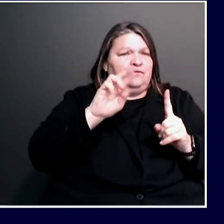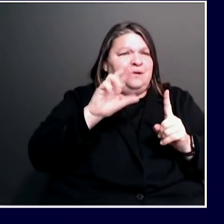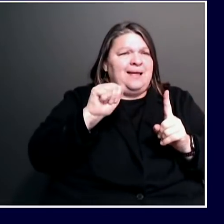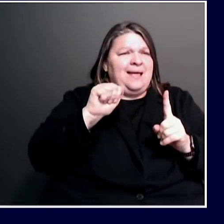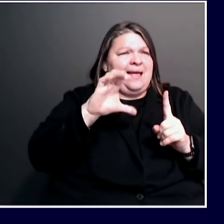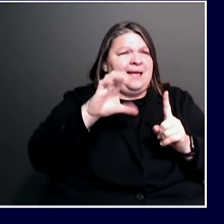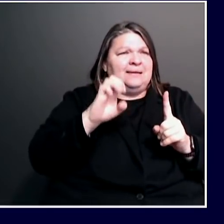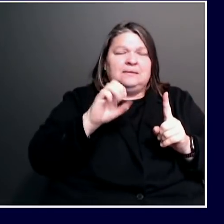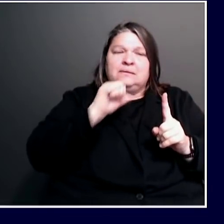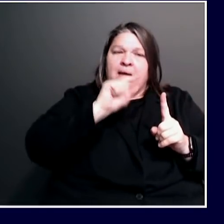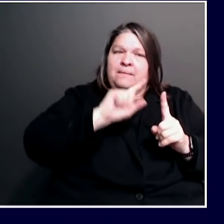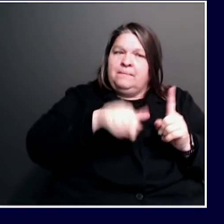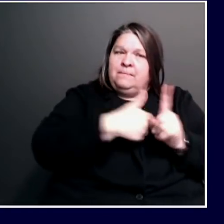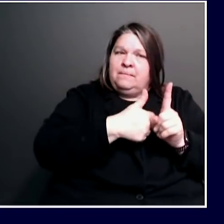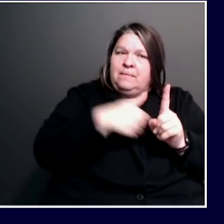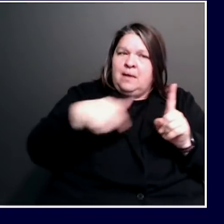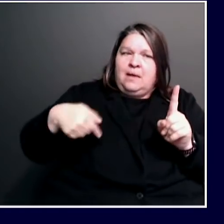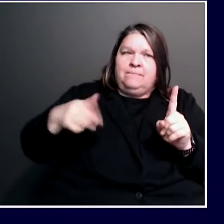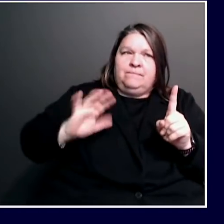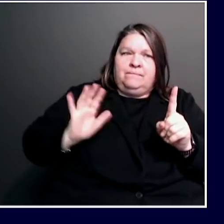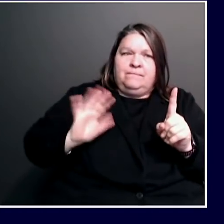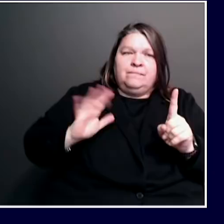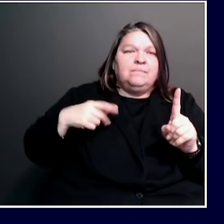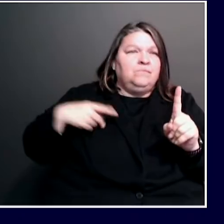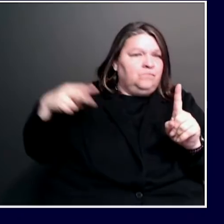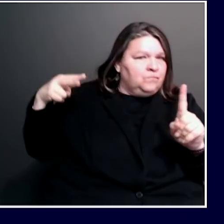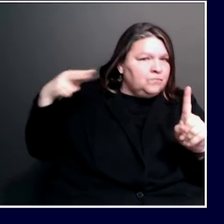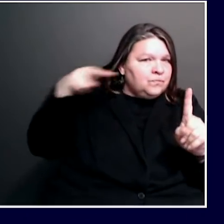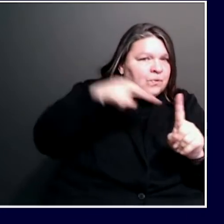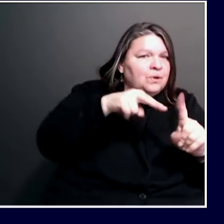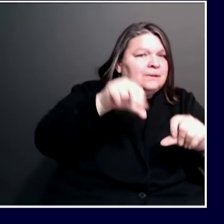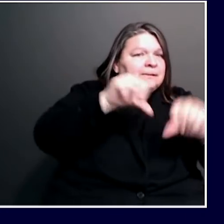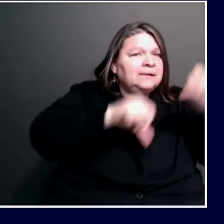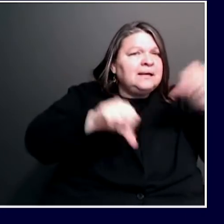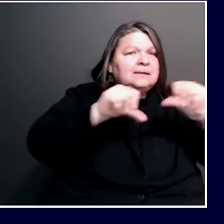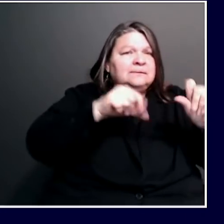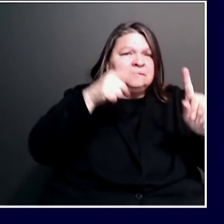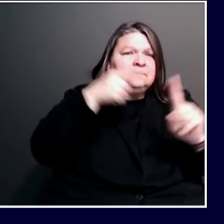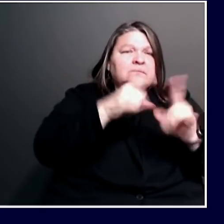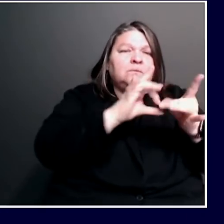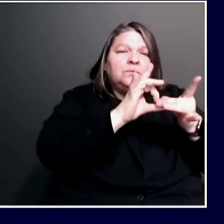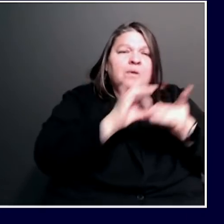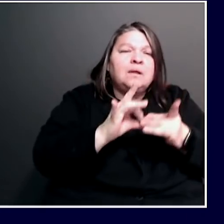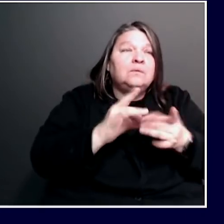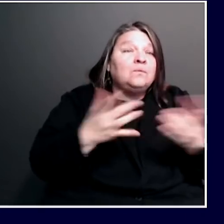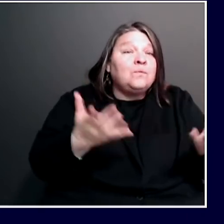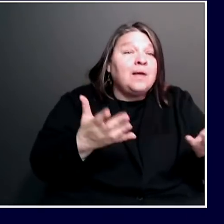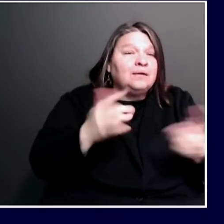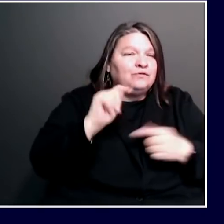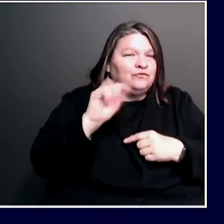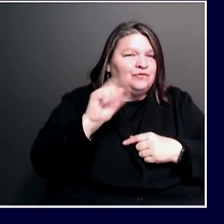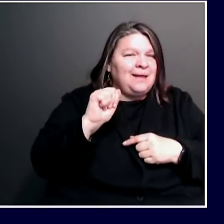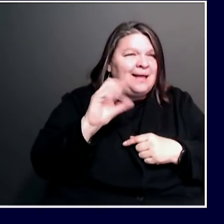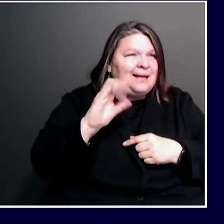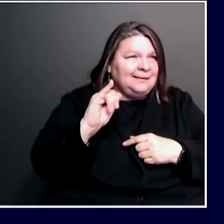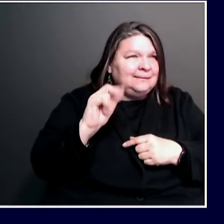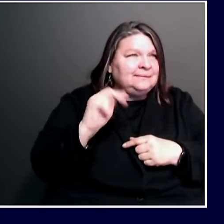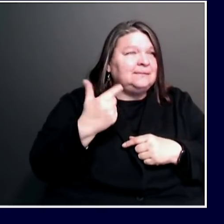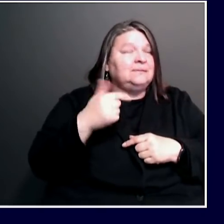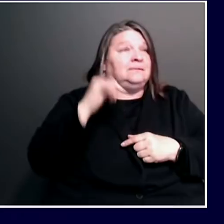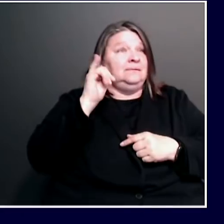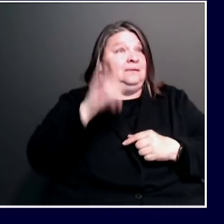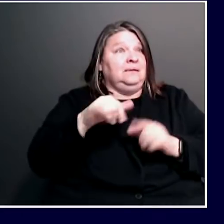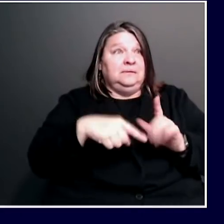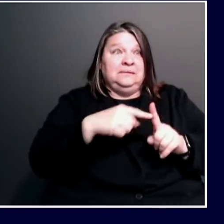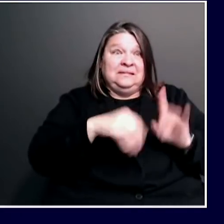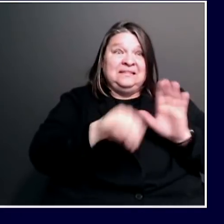scientific reality of Omicron. Even if we had zero backlog, we would still be making this change. Maine is